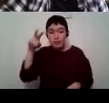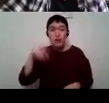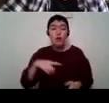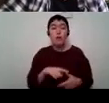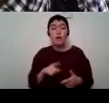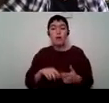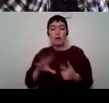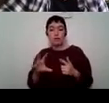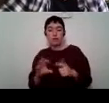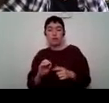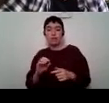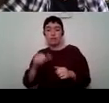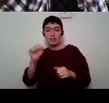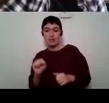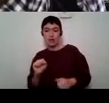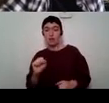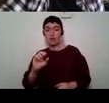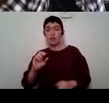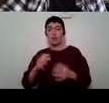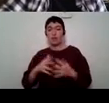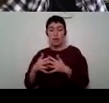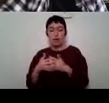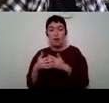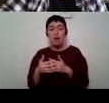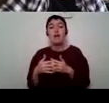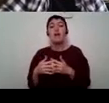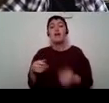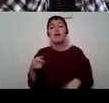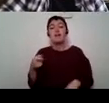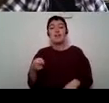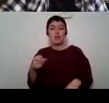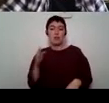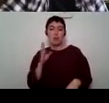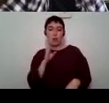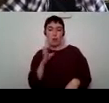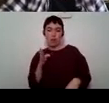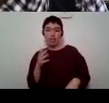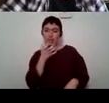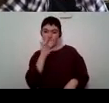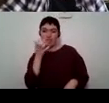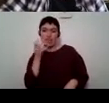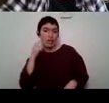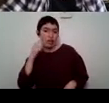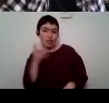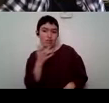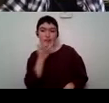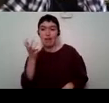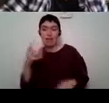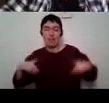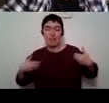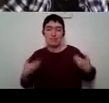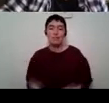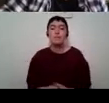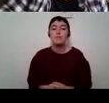you can try the howler monkey call. And they're terrible texters, but they generally call back. Then I did podcasts and things like